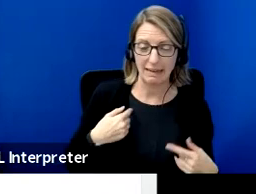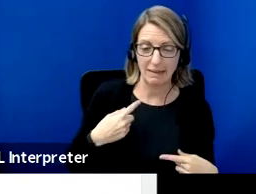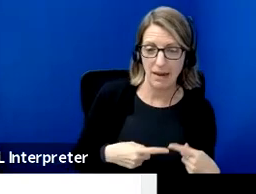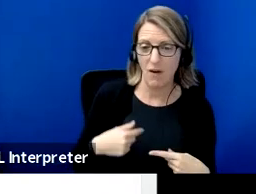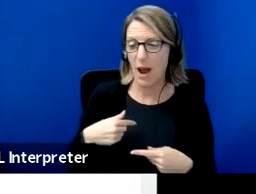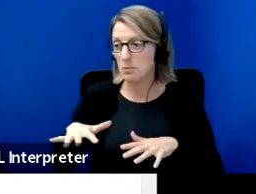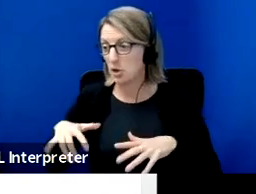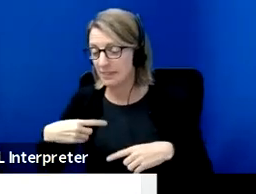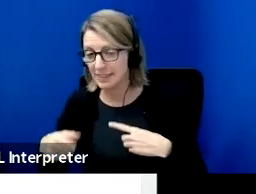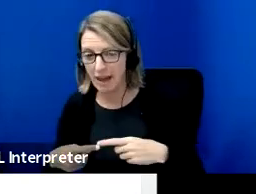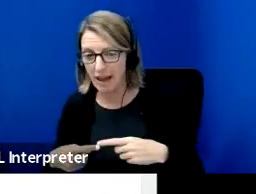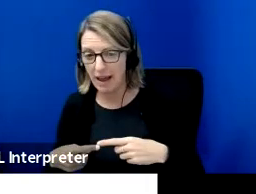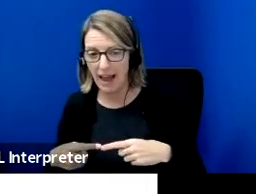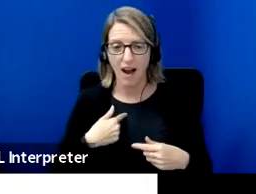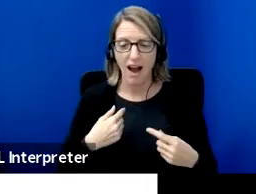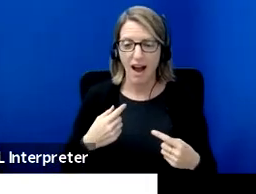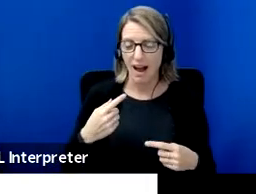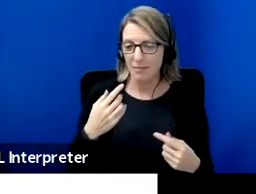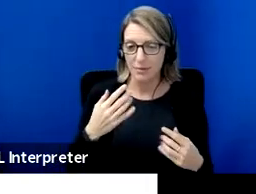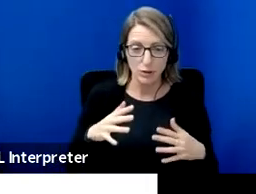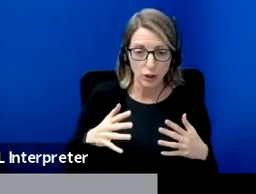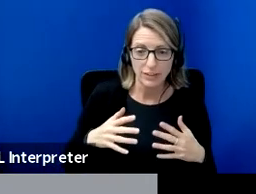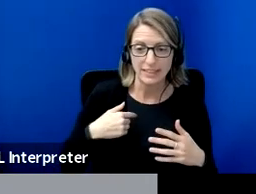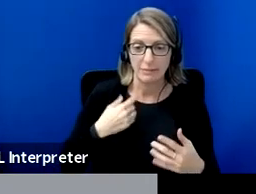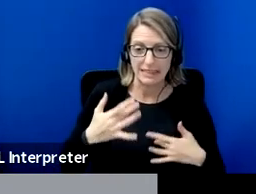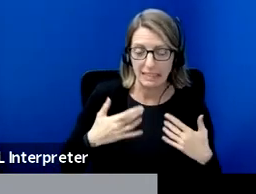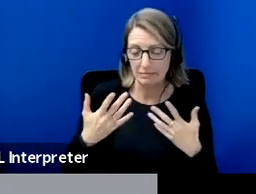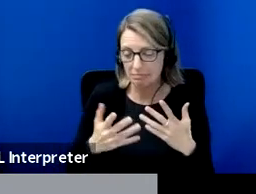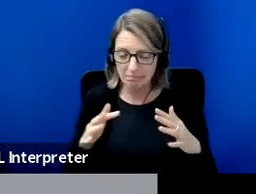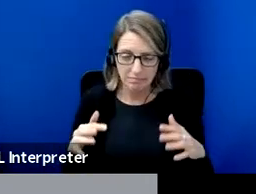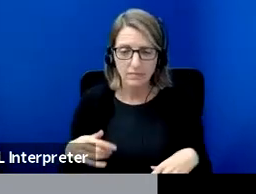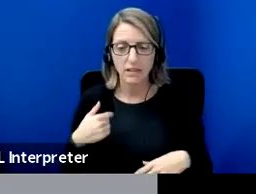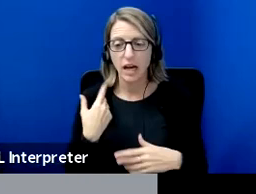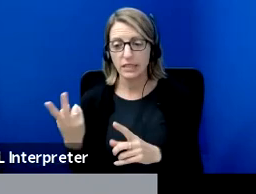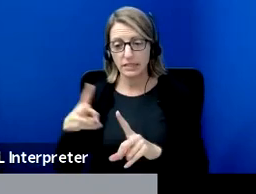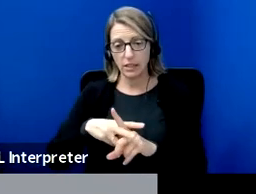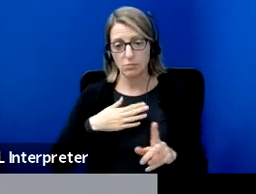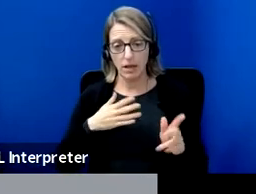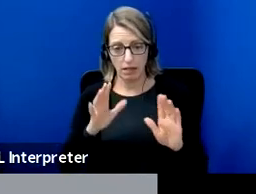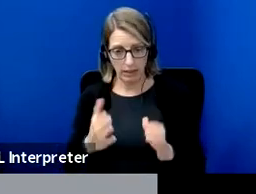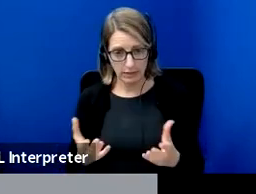wait to, I wonder about. I assign it to my classes.